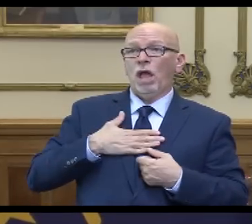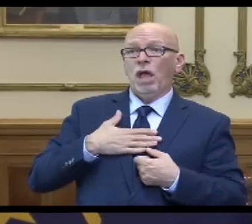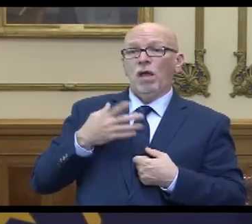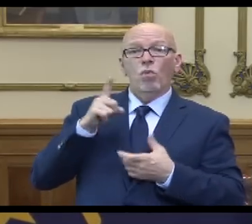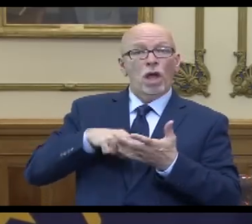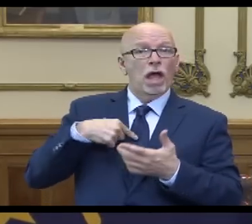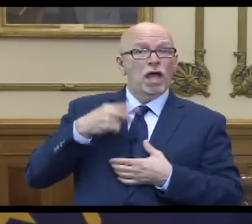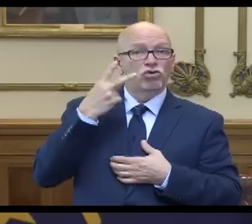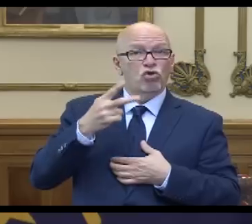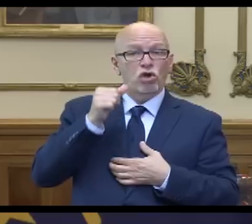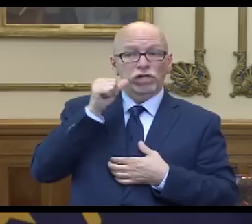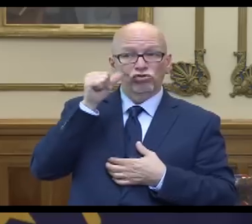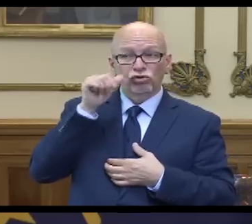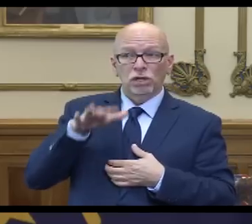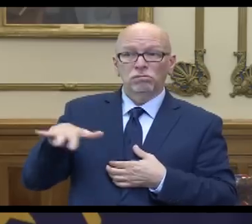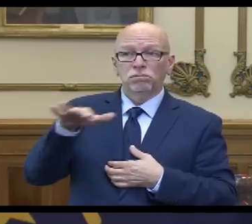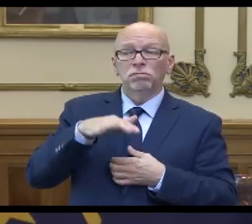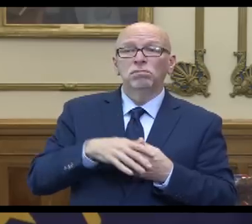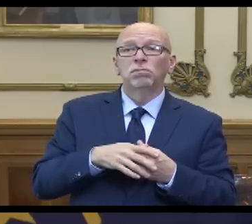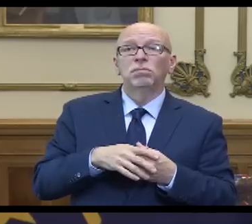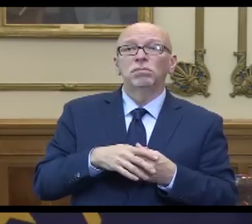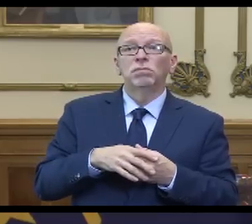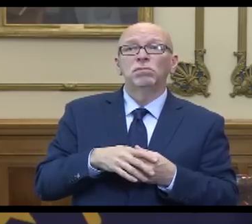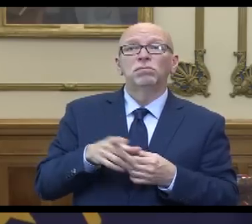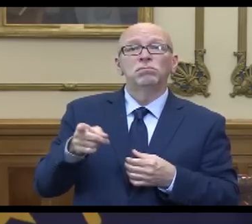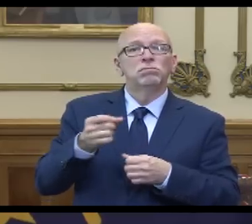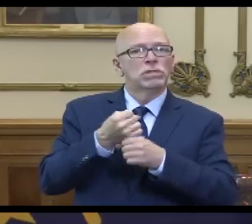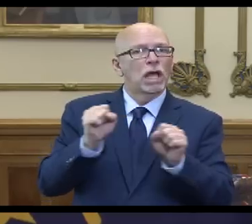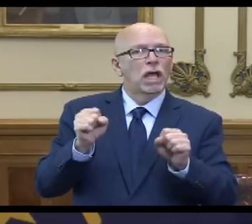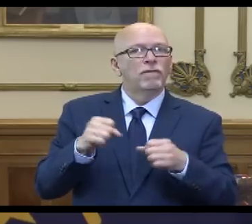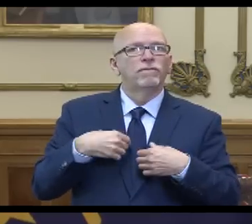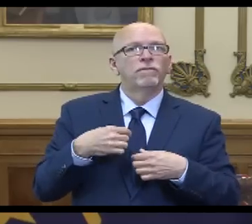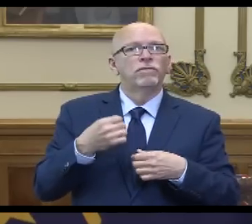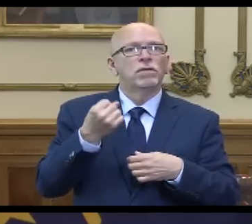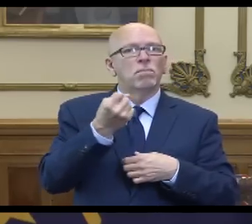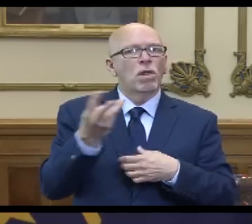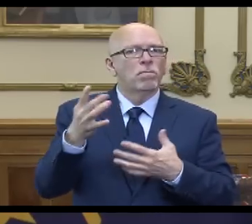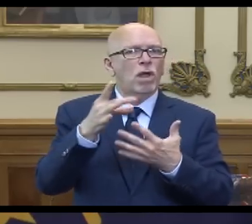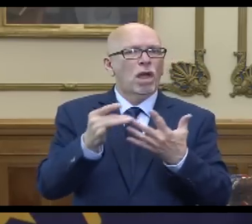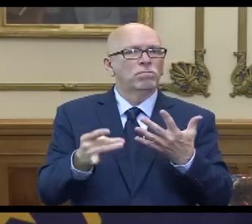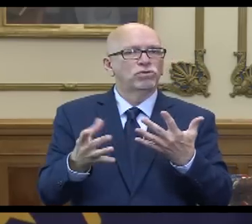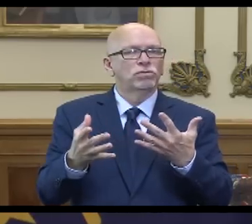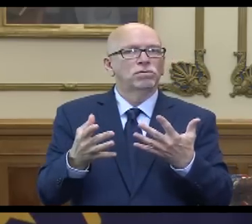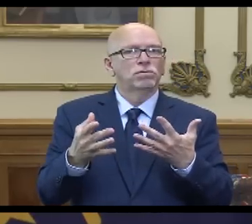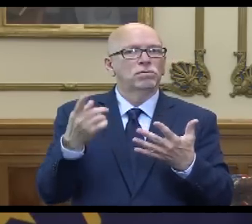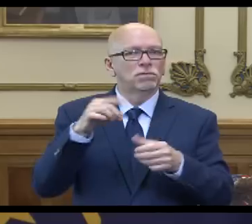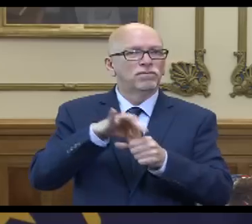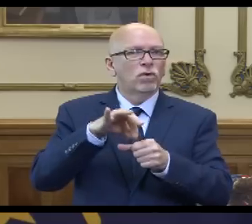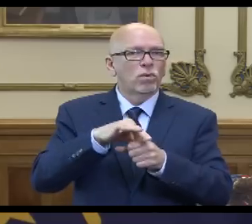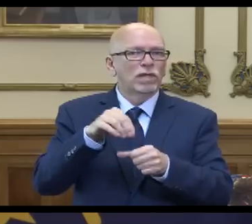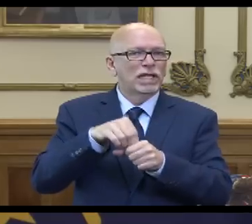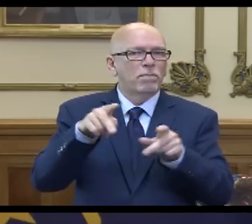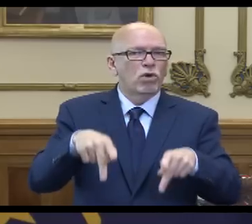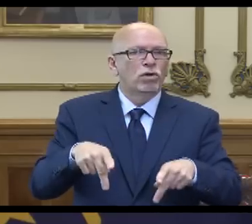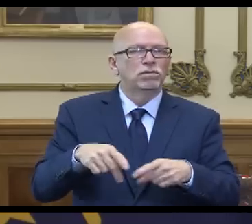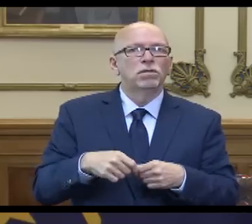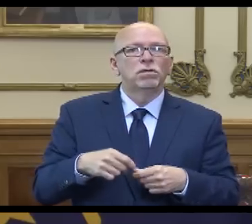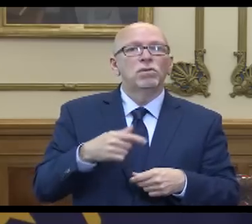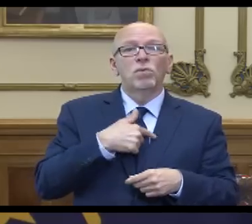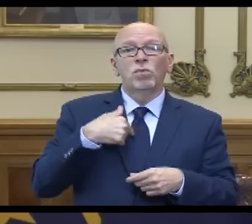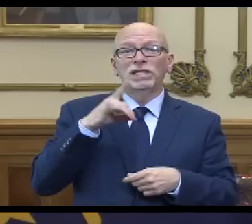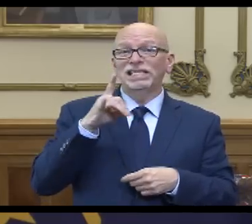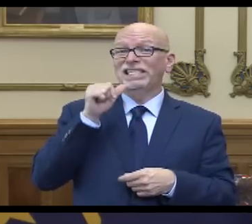saw yesterday was there were safe multiple options to vote in person. What we